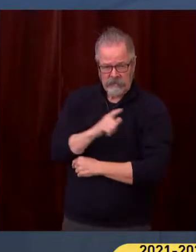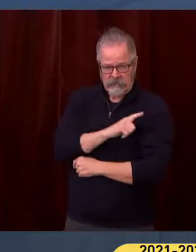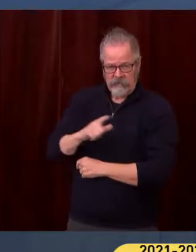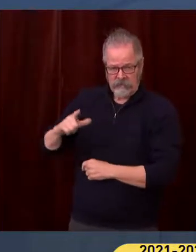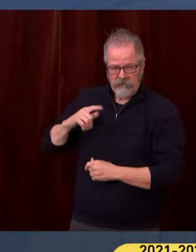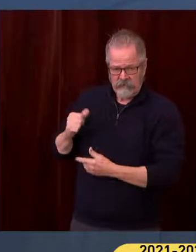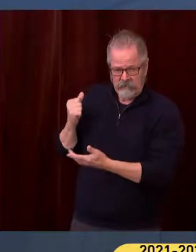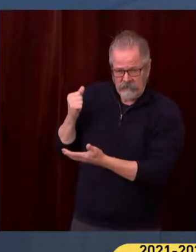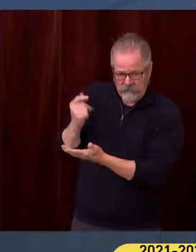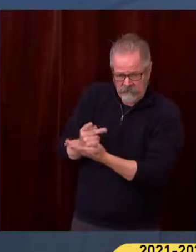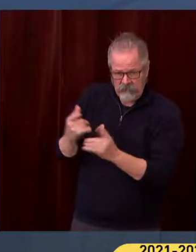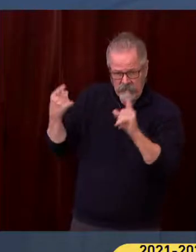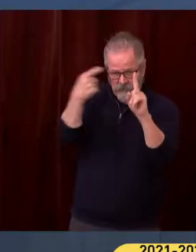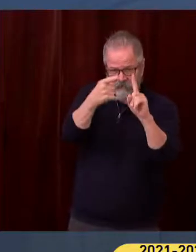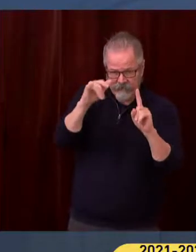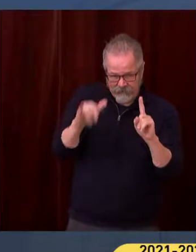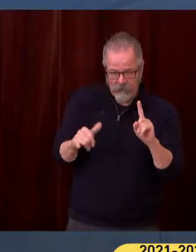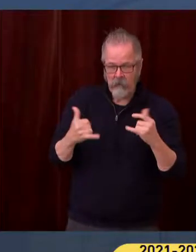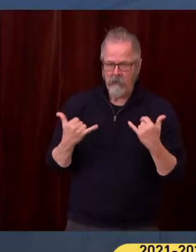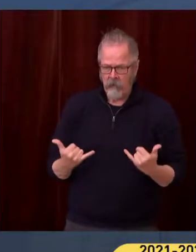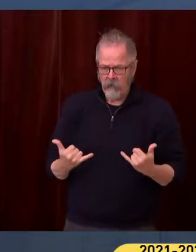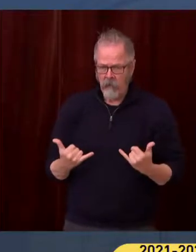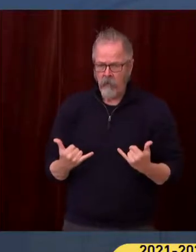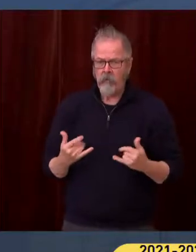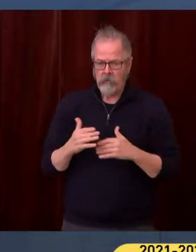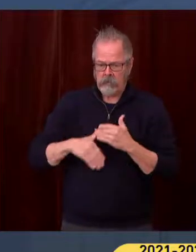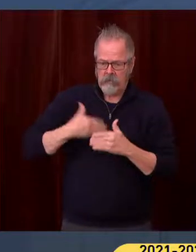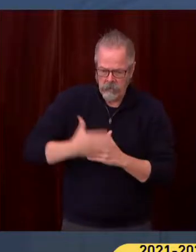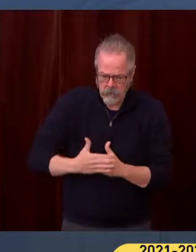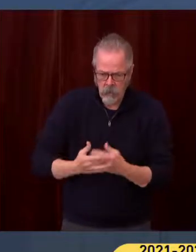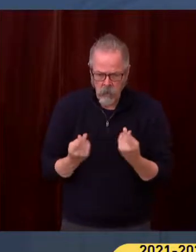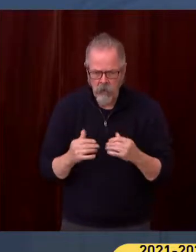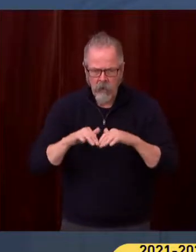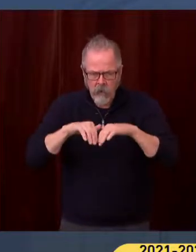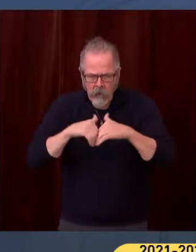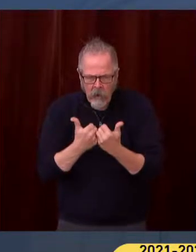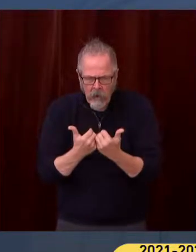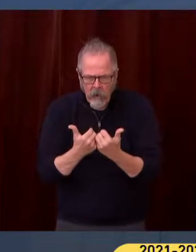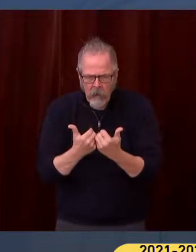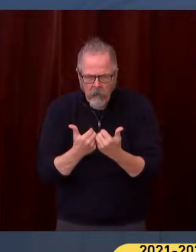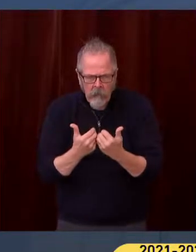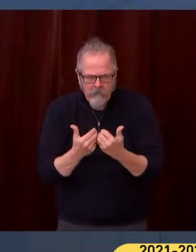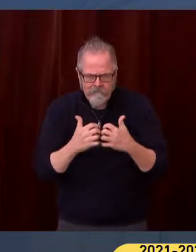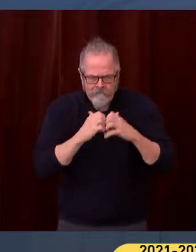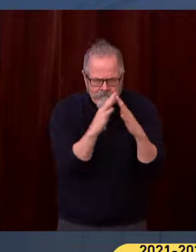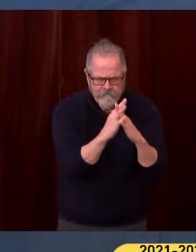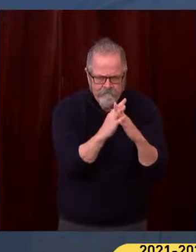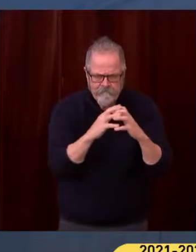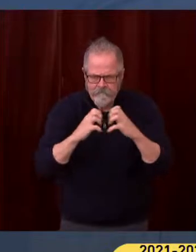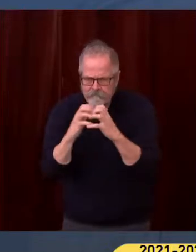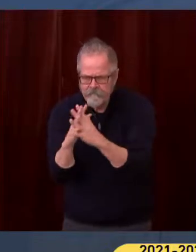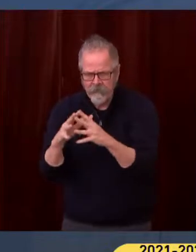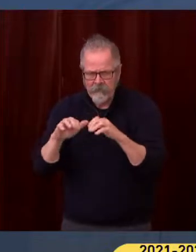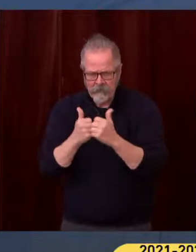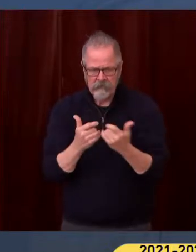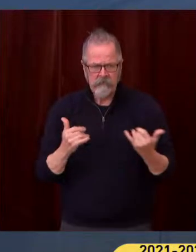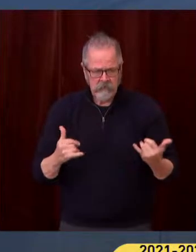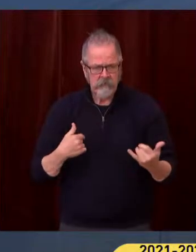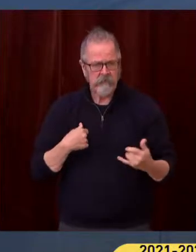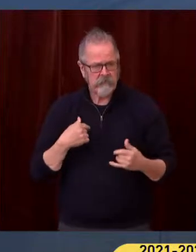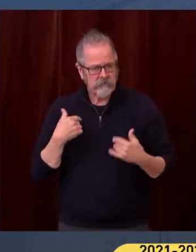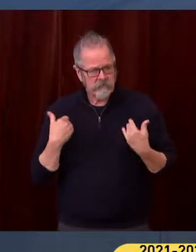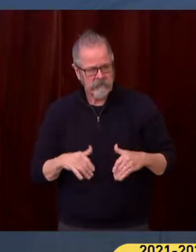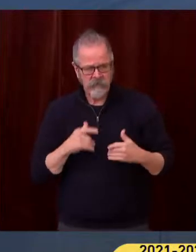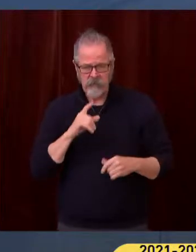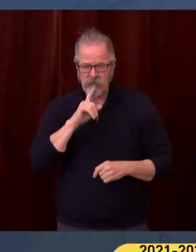really good work in our state already. But it is clear that we need to move forward with these strong steps if we're going to